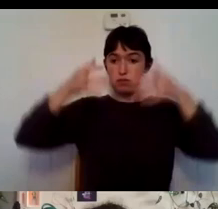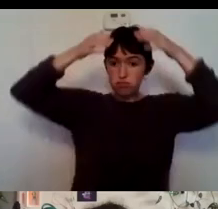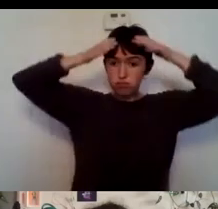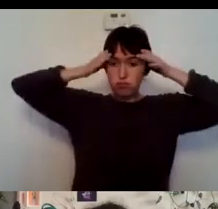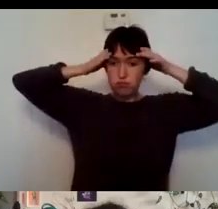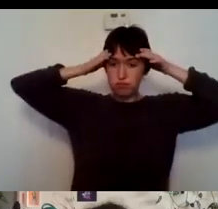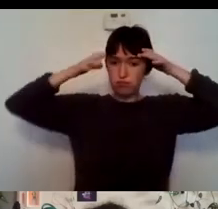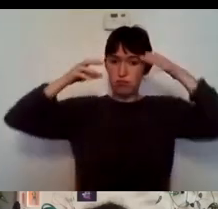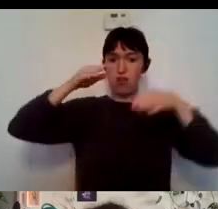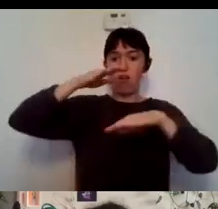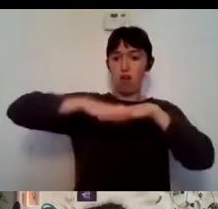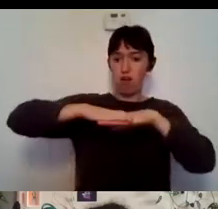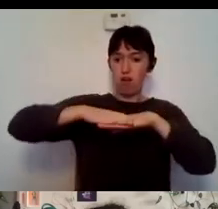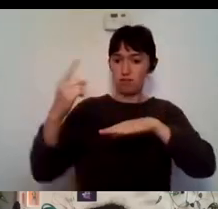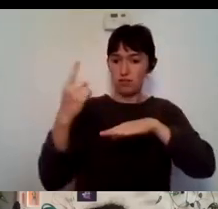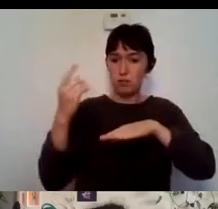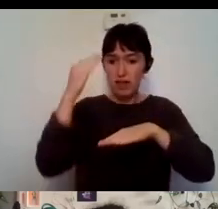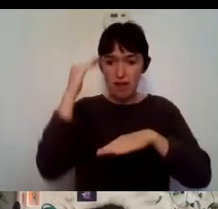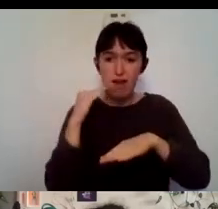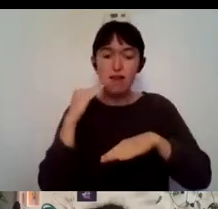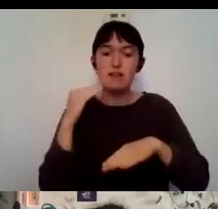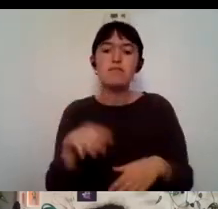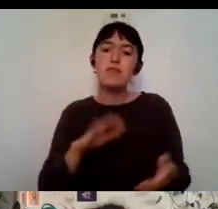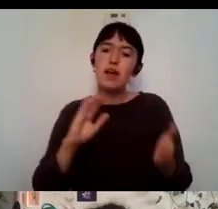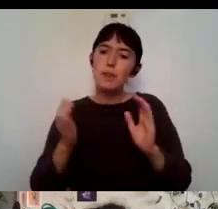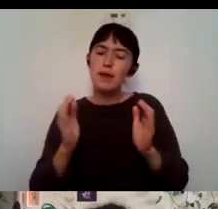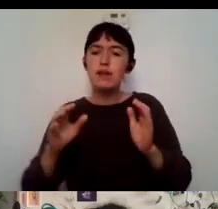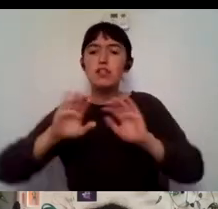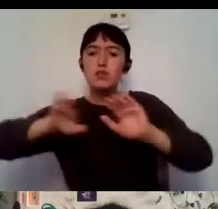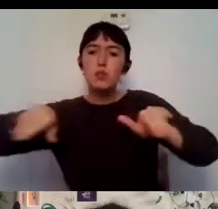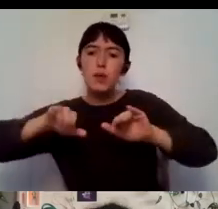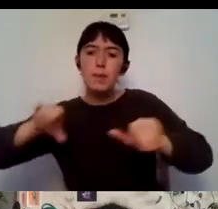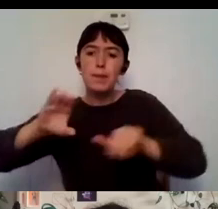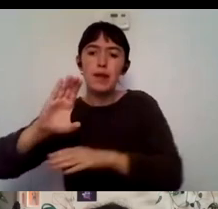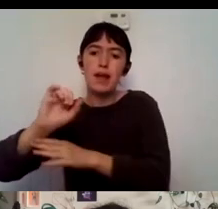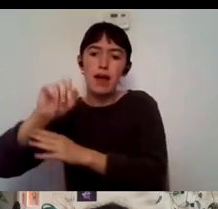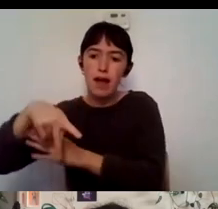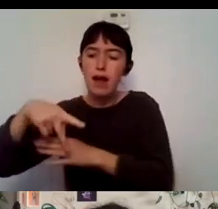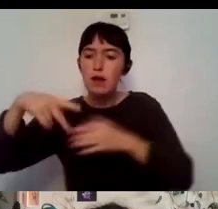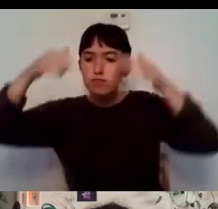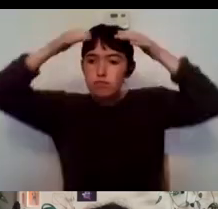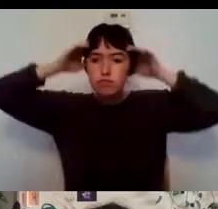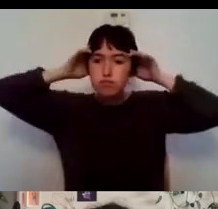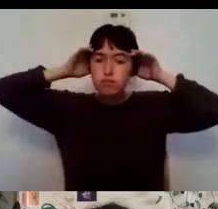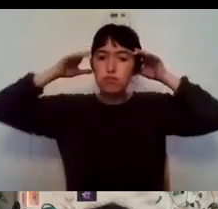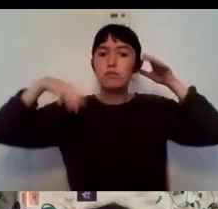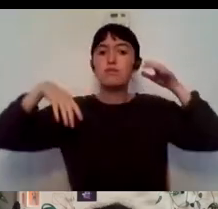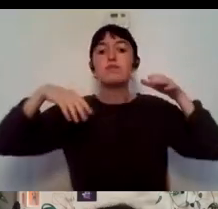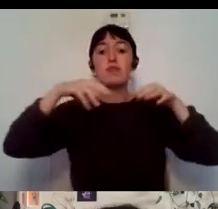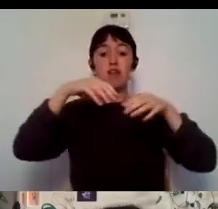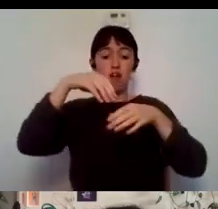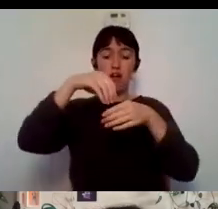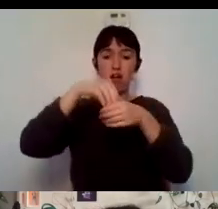similar to a swimming cap that you might wear. And on that swimming cap would be tiny little electrodes, just like